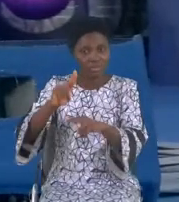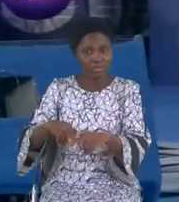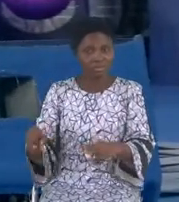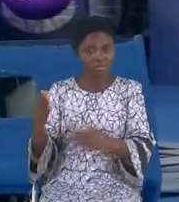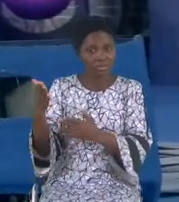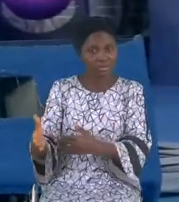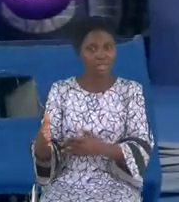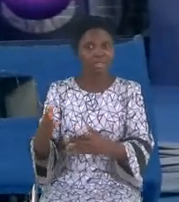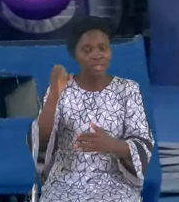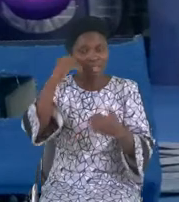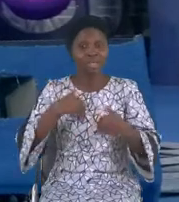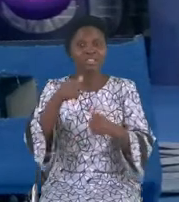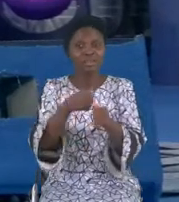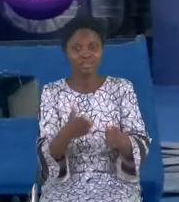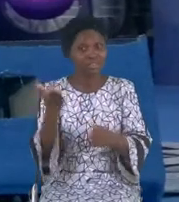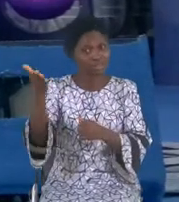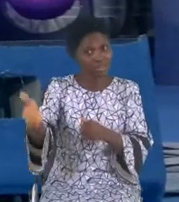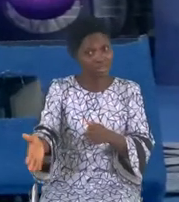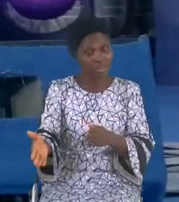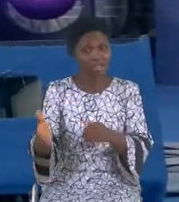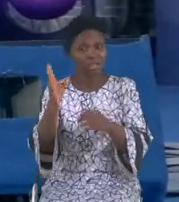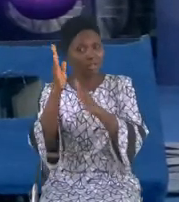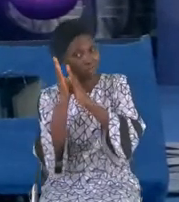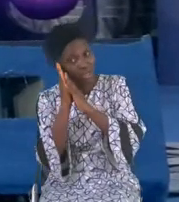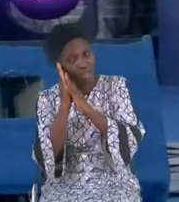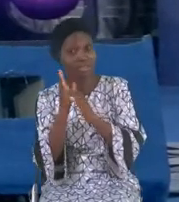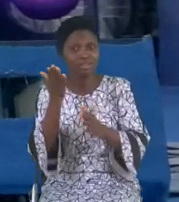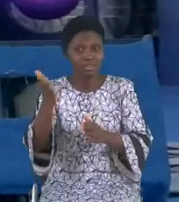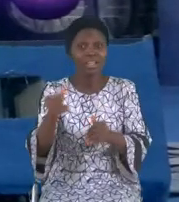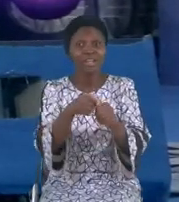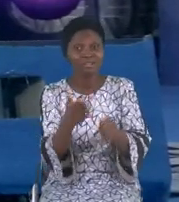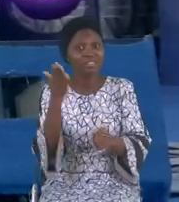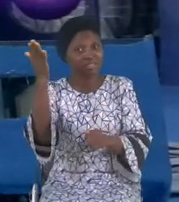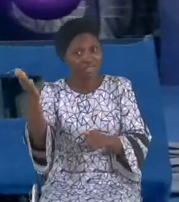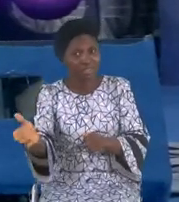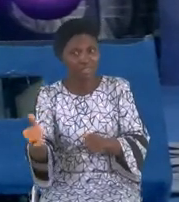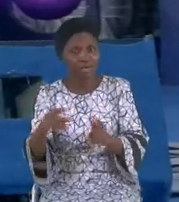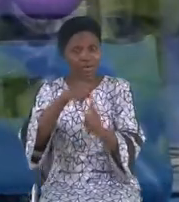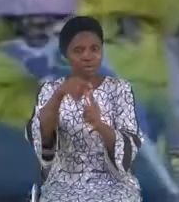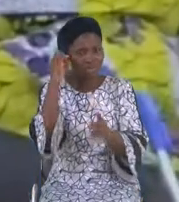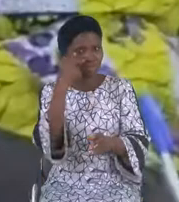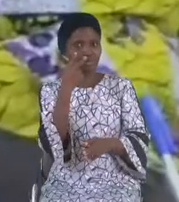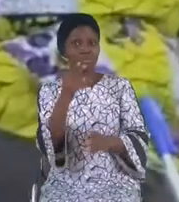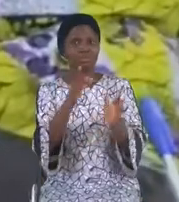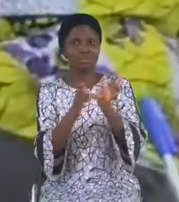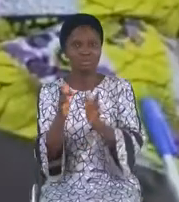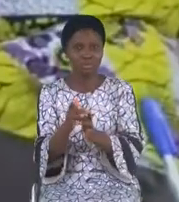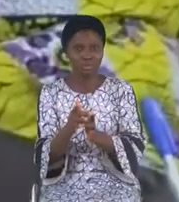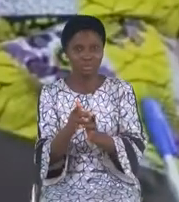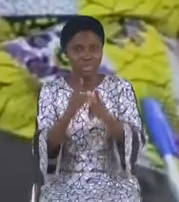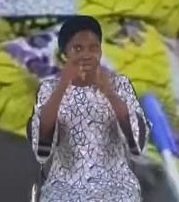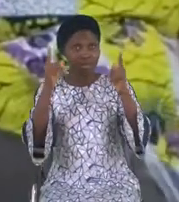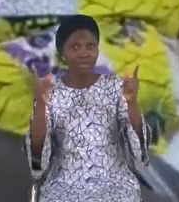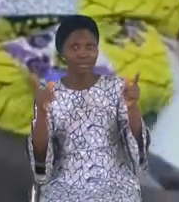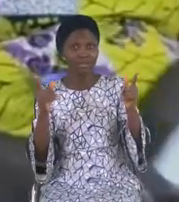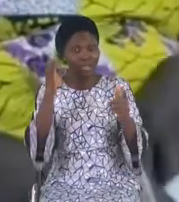everything there mattress everything there then you saw jesus great he got